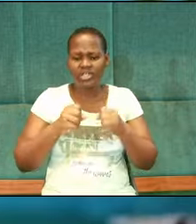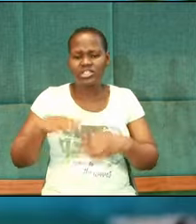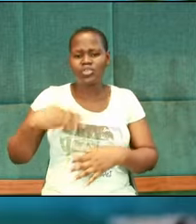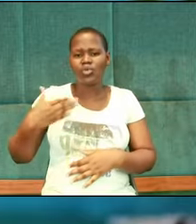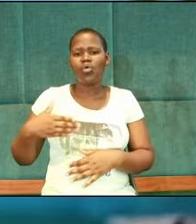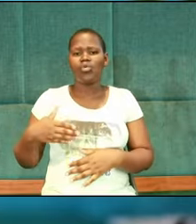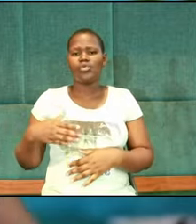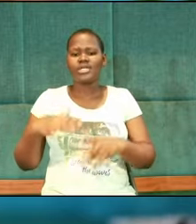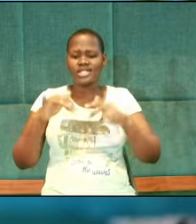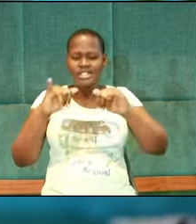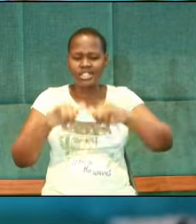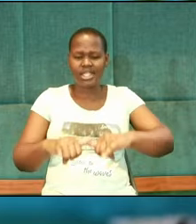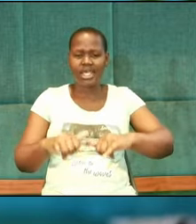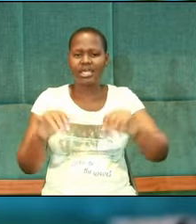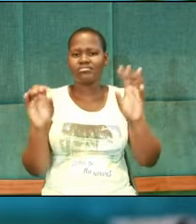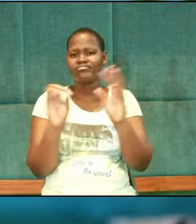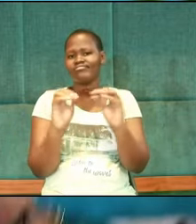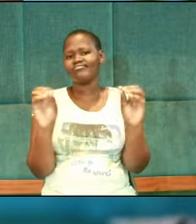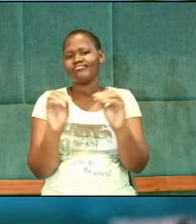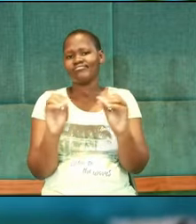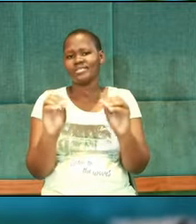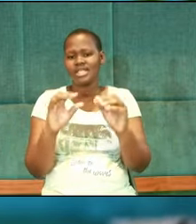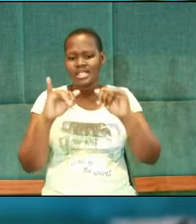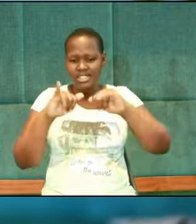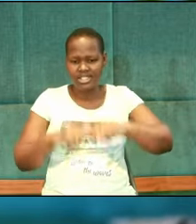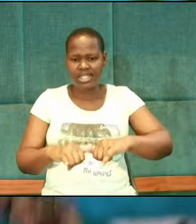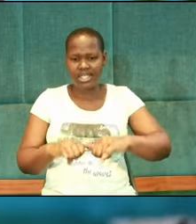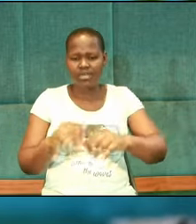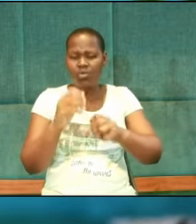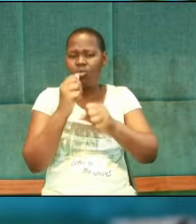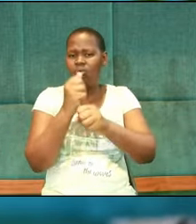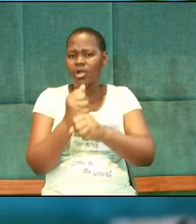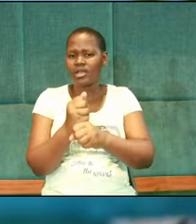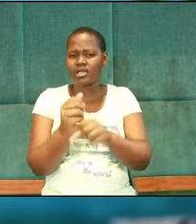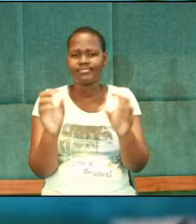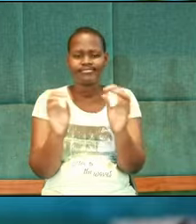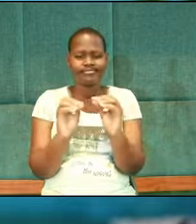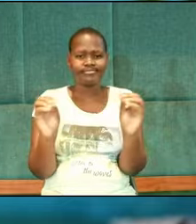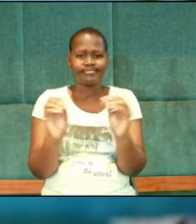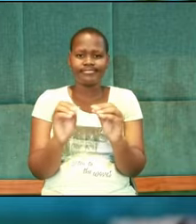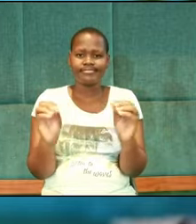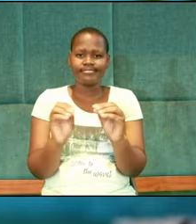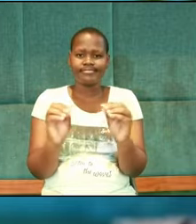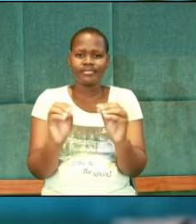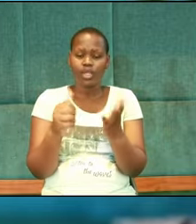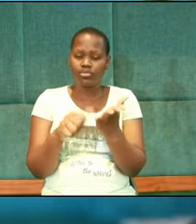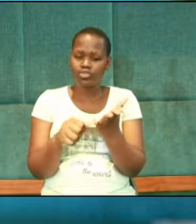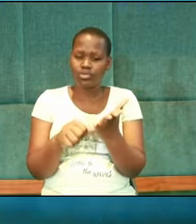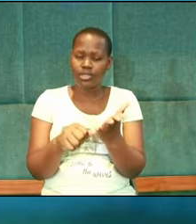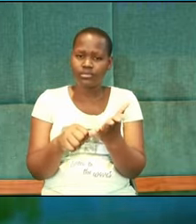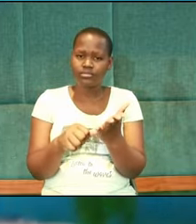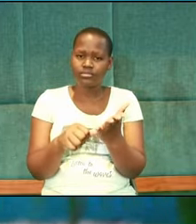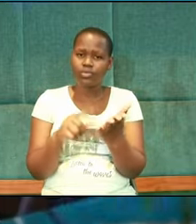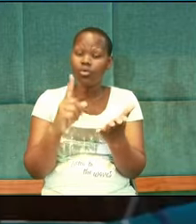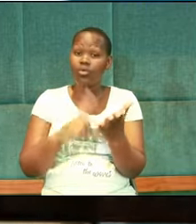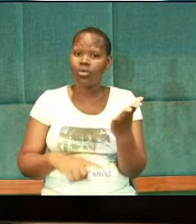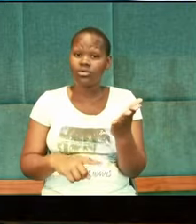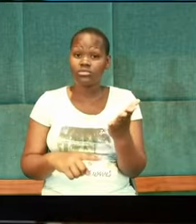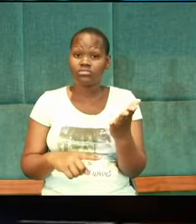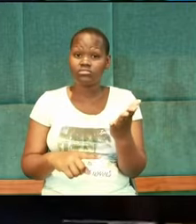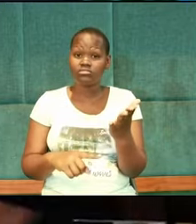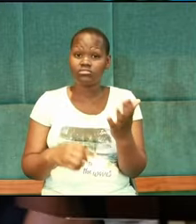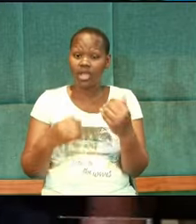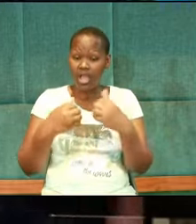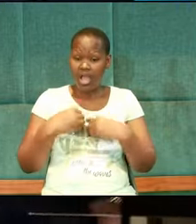They cannot stay. They cannot stay. It's not working. It's not working. What is the problem? They lack what?